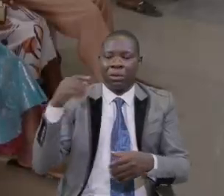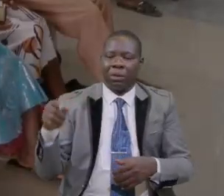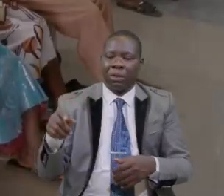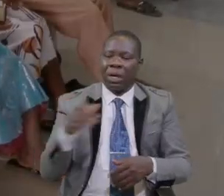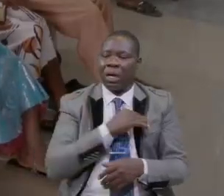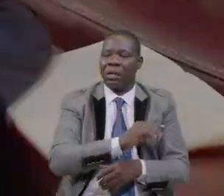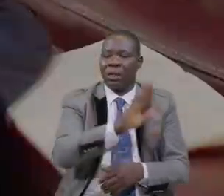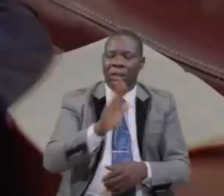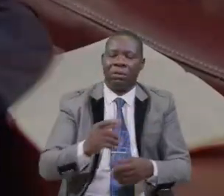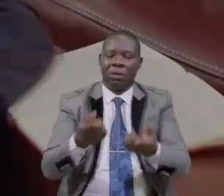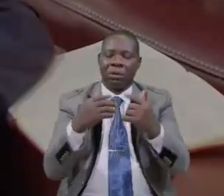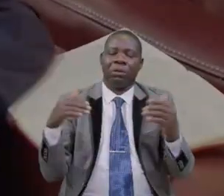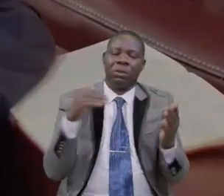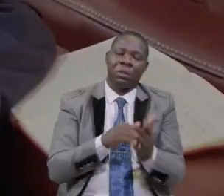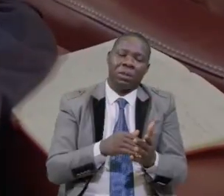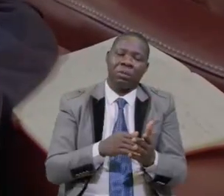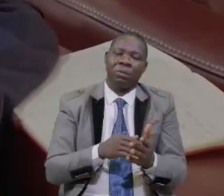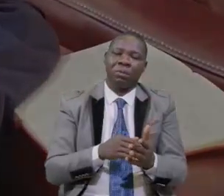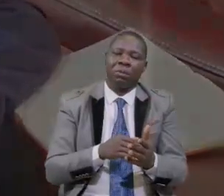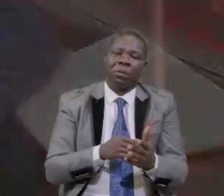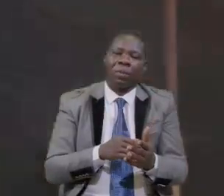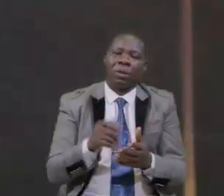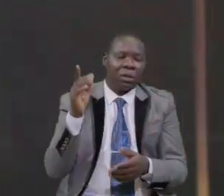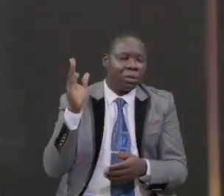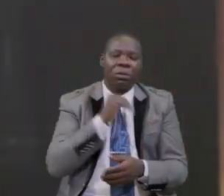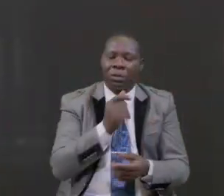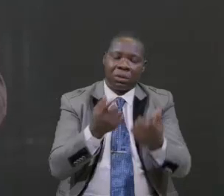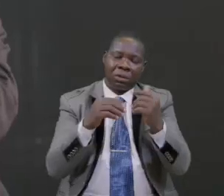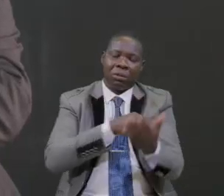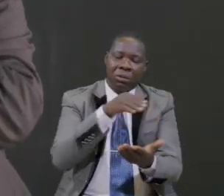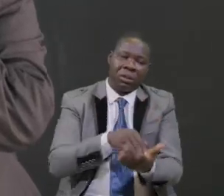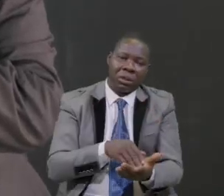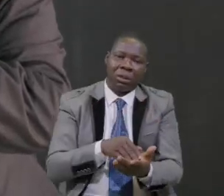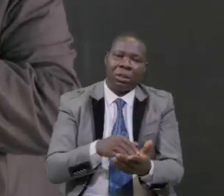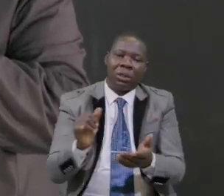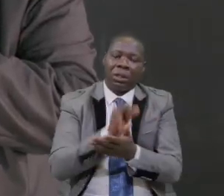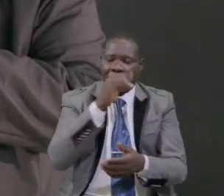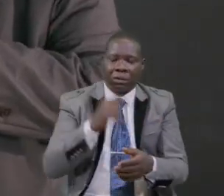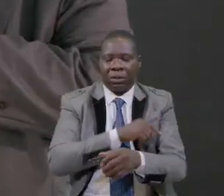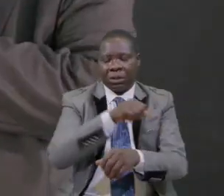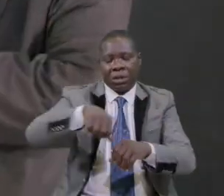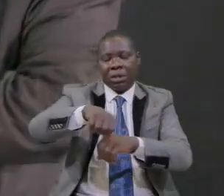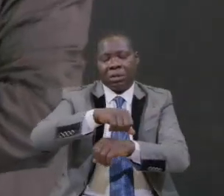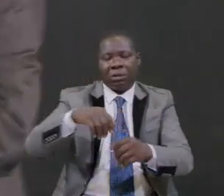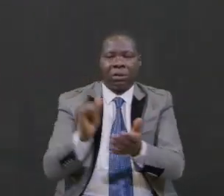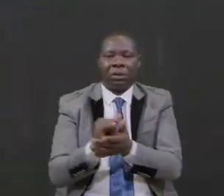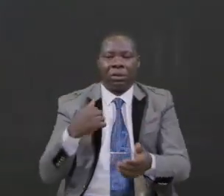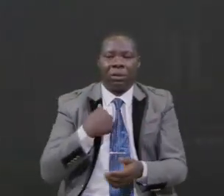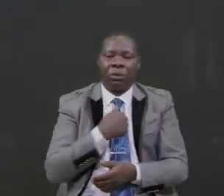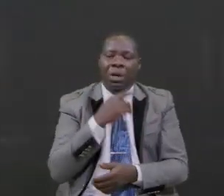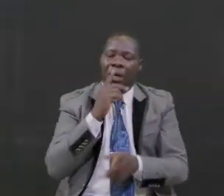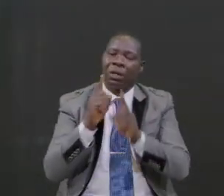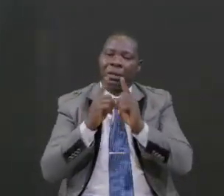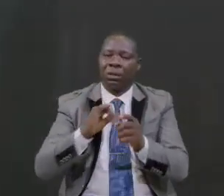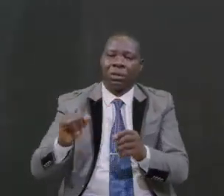not come again. Amen. That is the anointing we're talking about, that opens